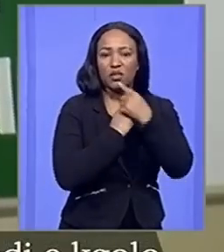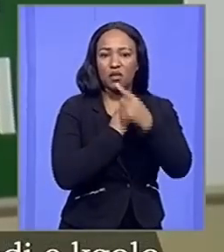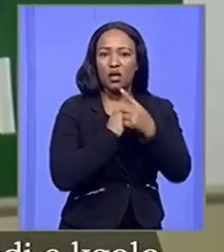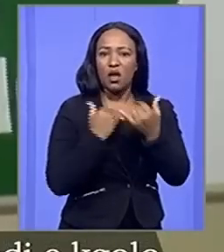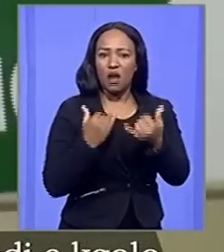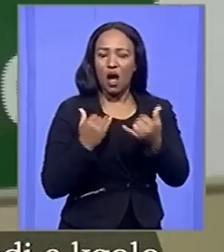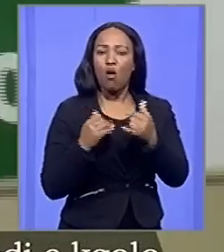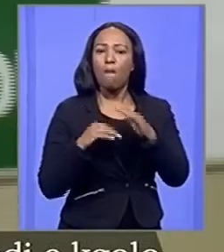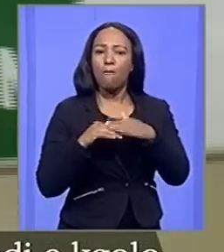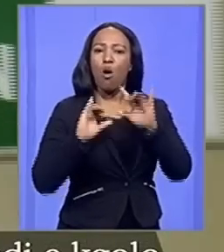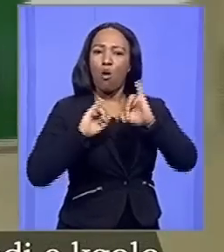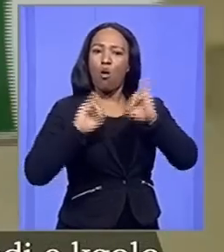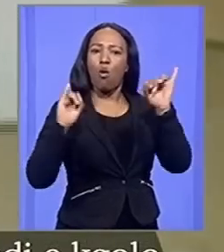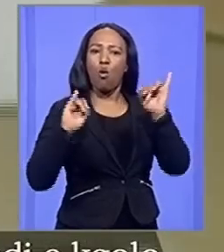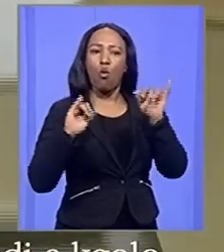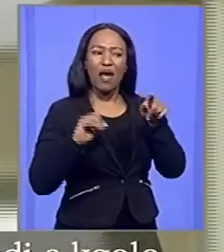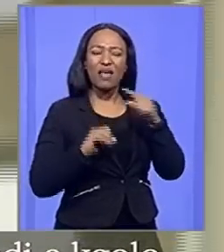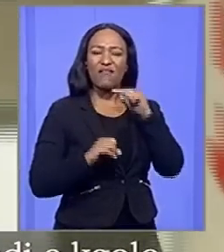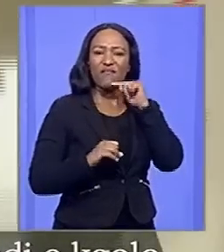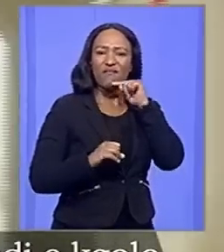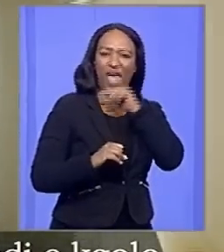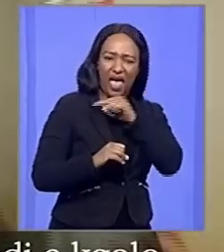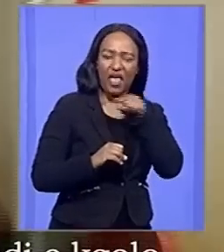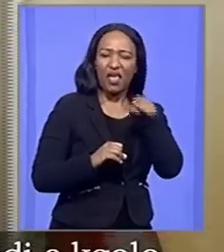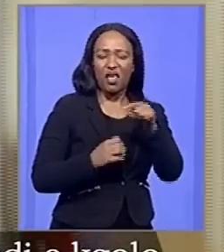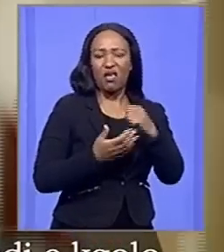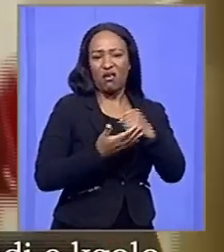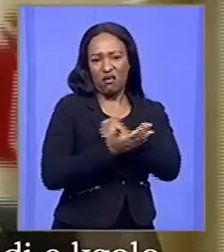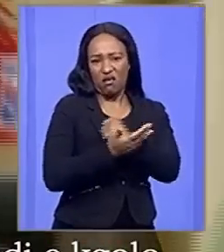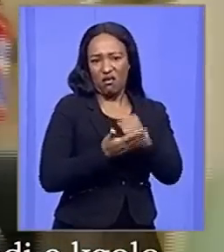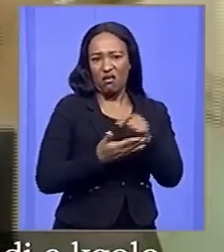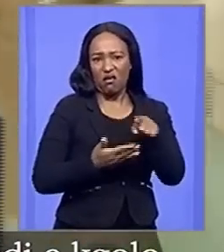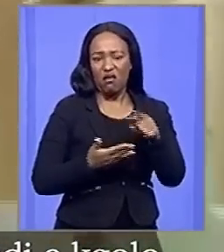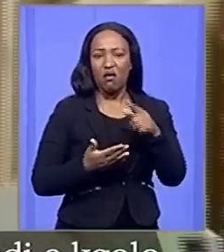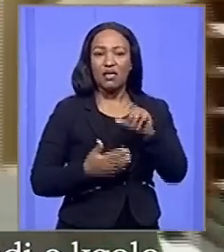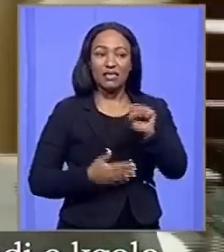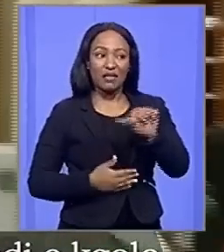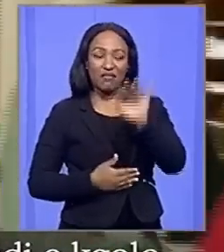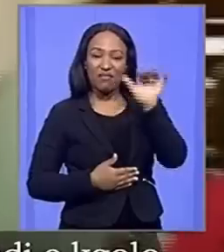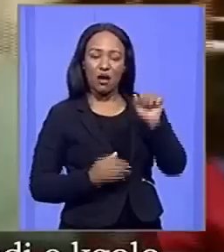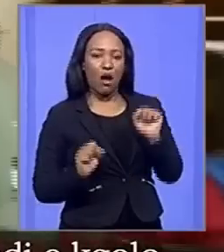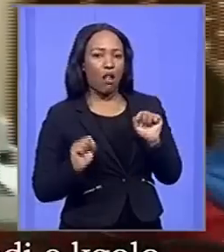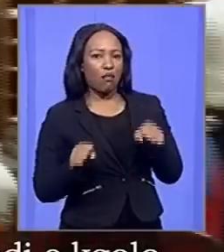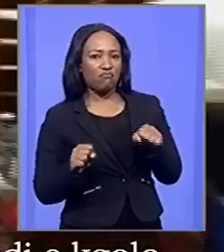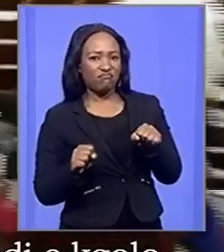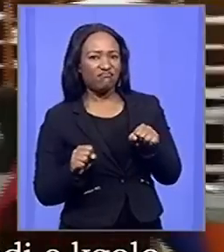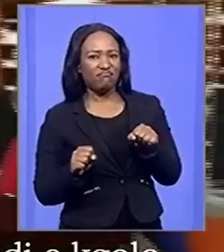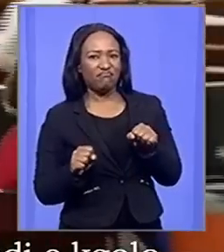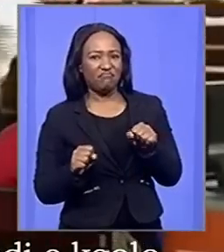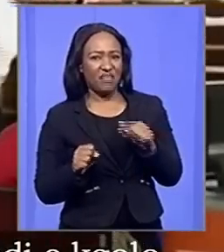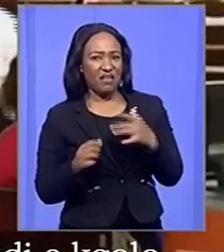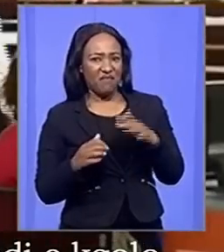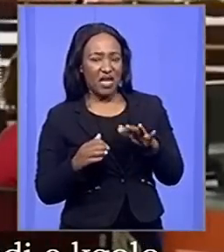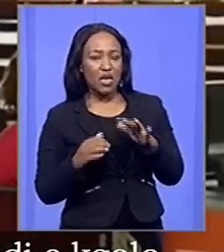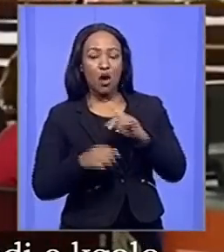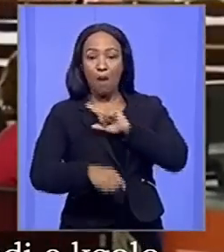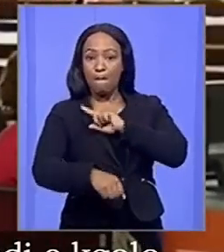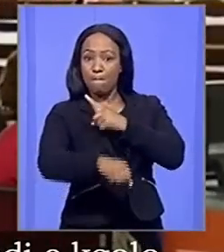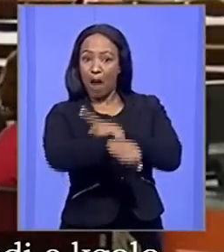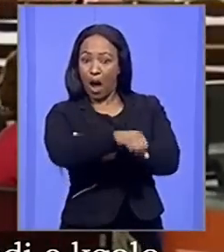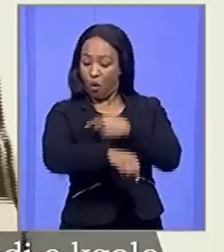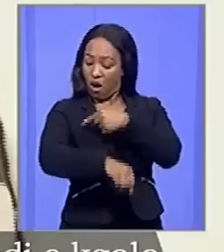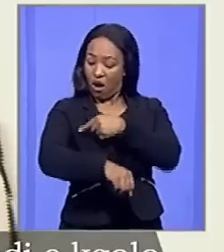gakatša bosenyi bja mangwalo a bofora. O re Afrika Borwa e ka se dumele gore e amogwe maatla a yona